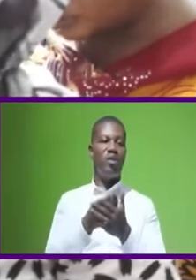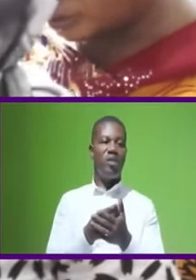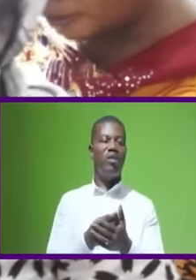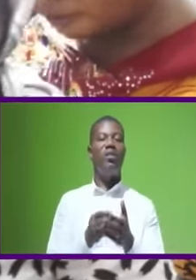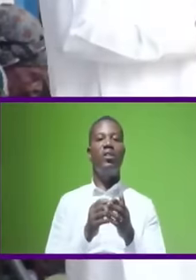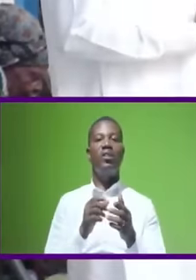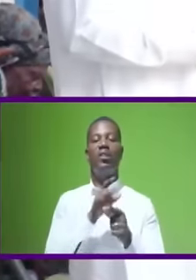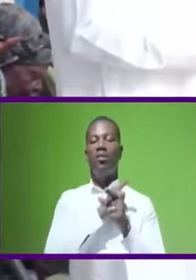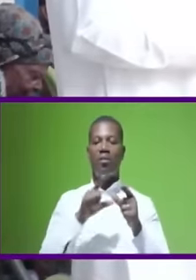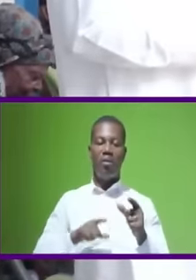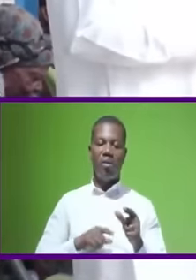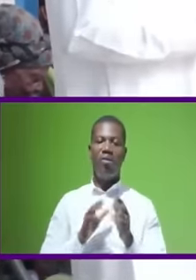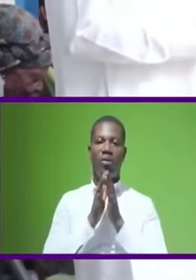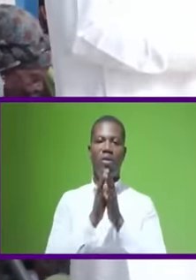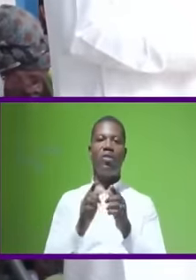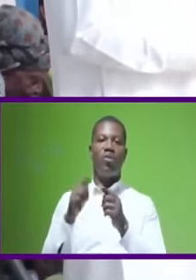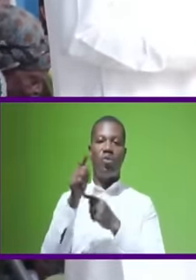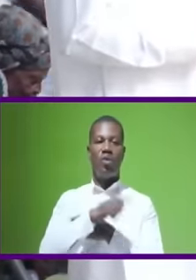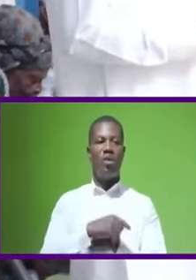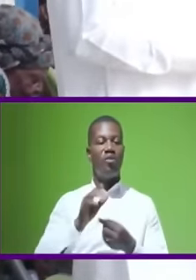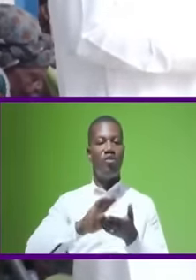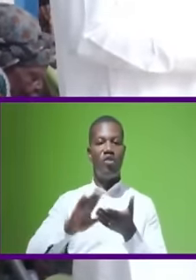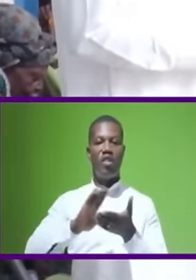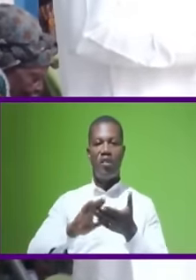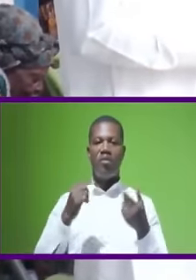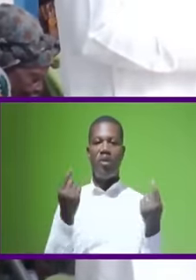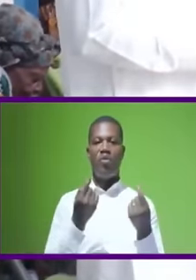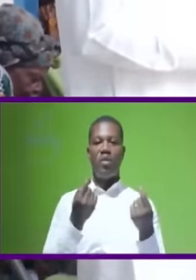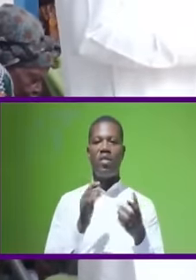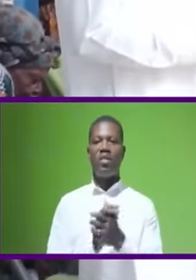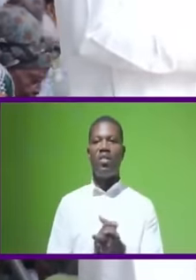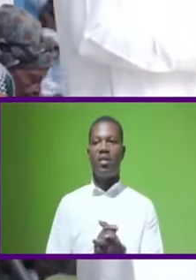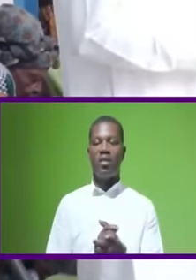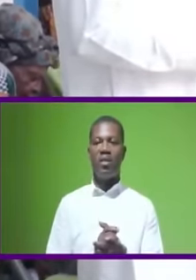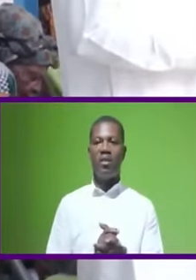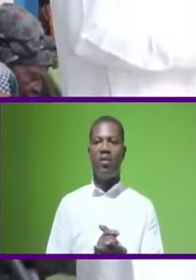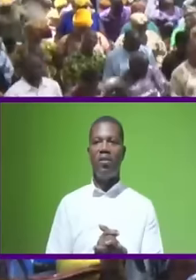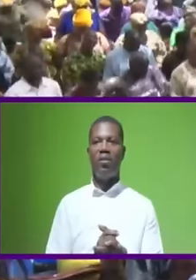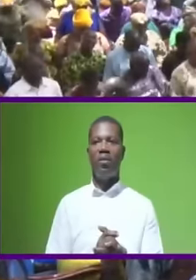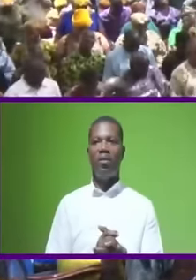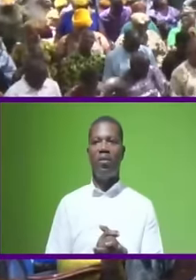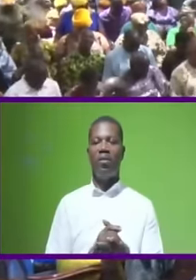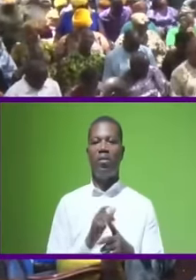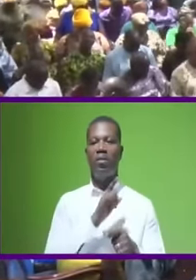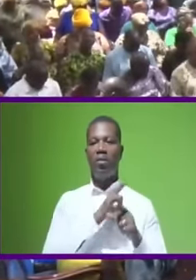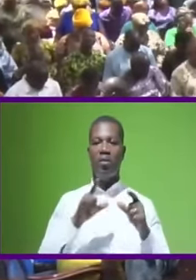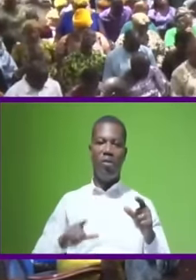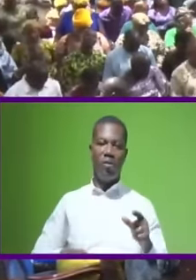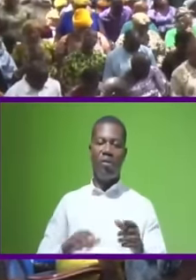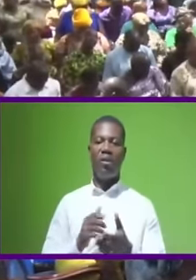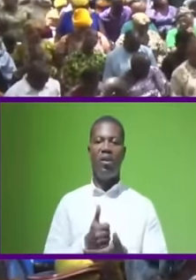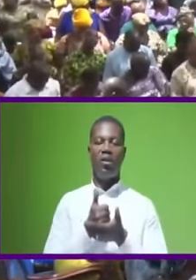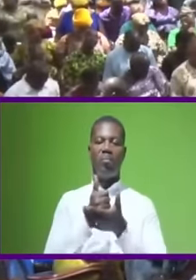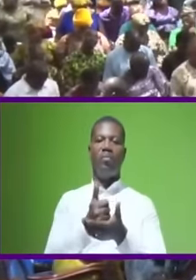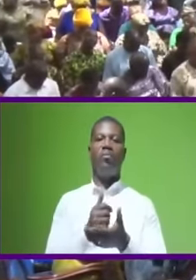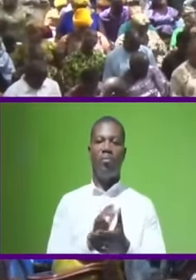wonyamia wuye wa wuye oba oba tani